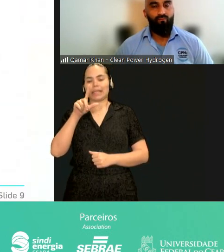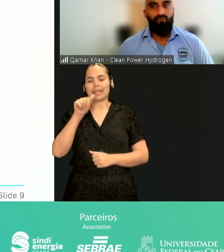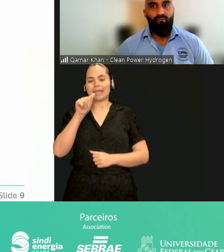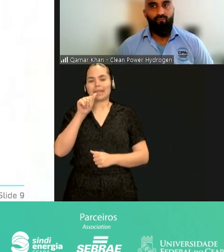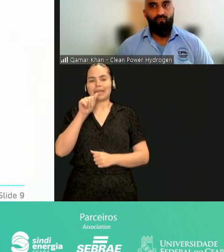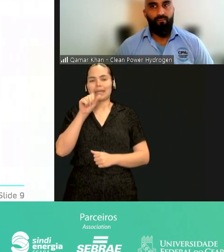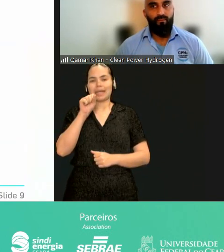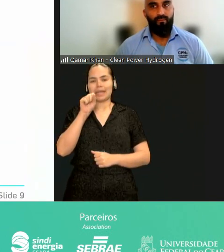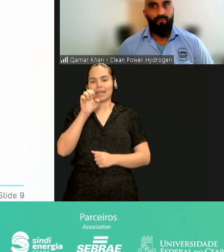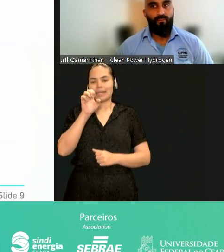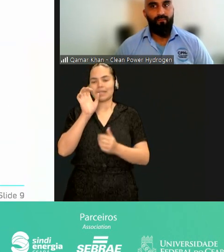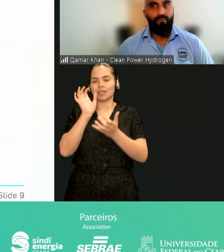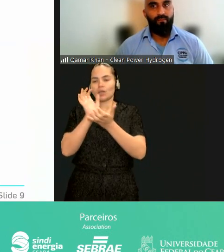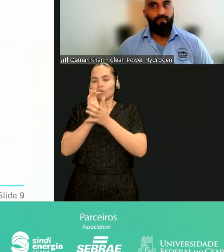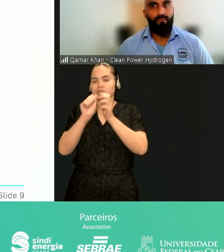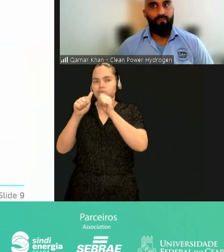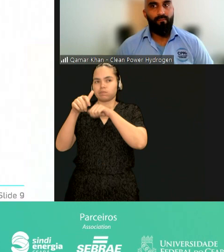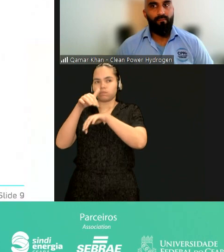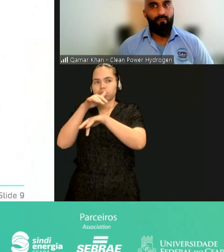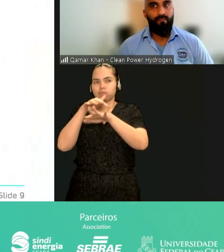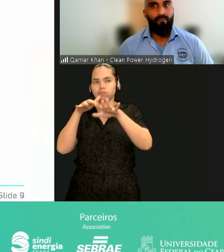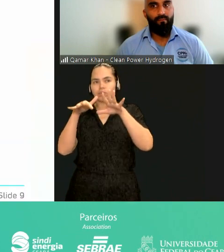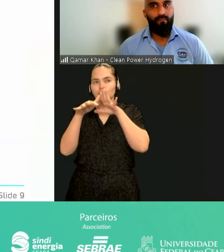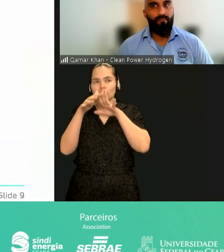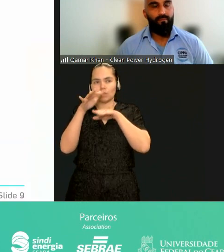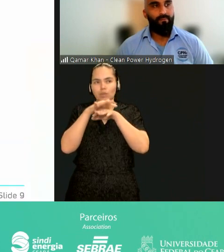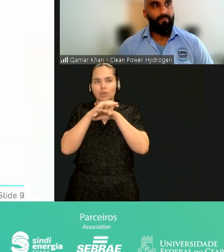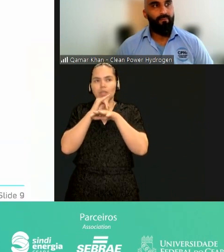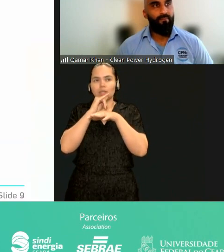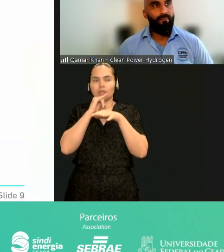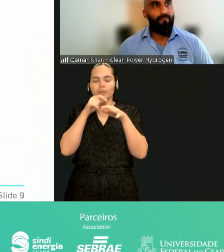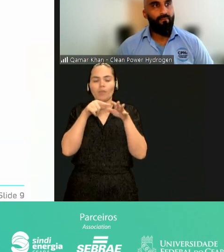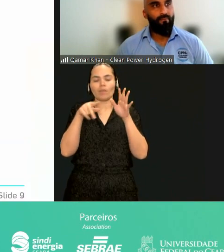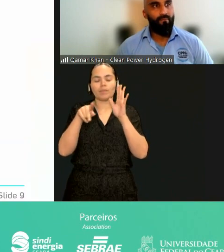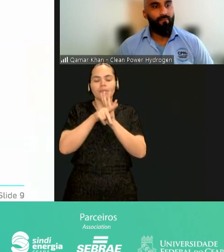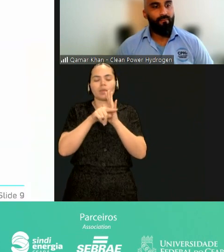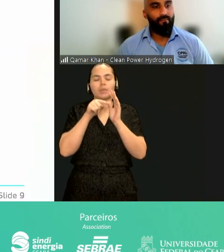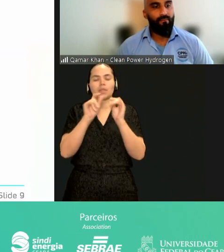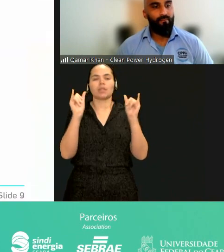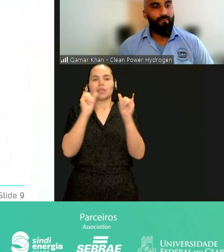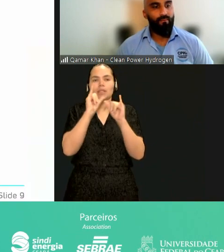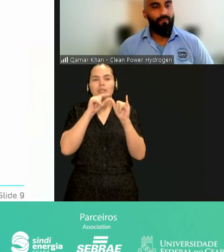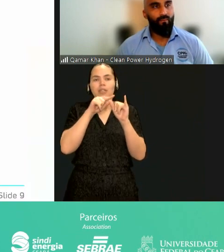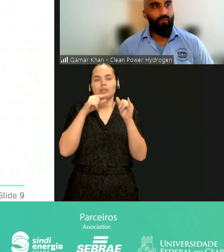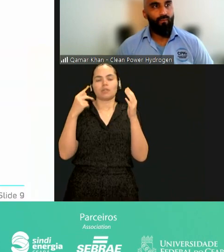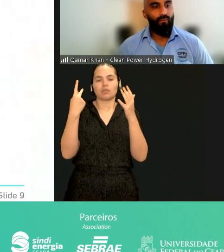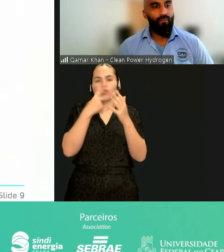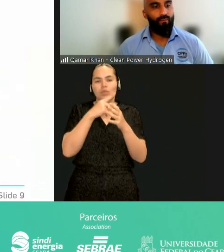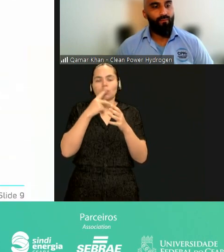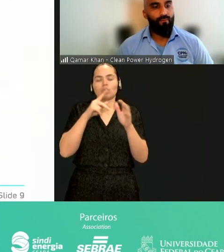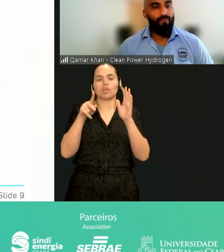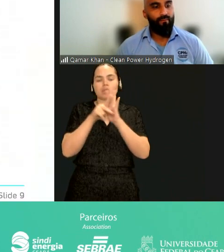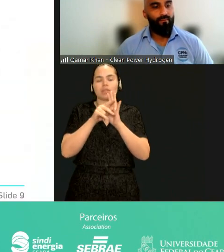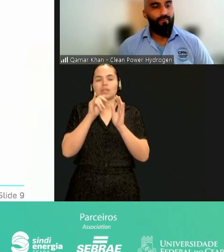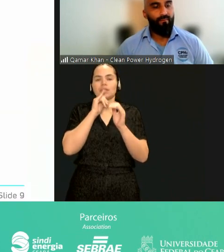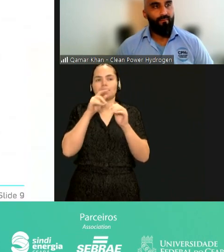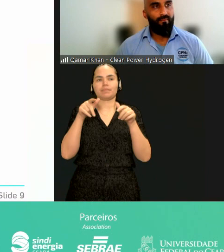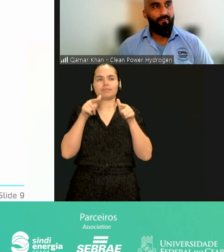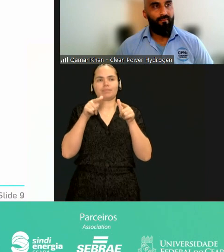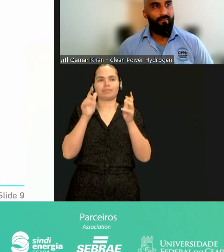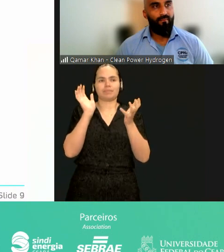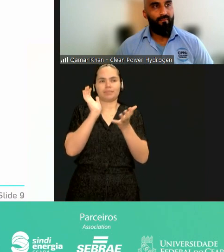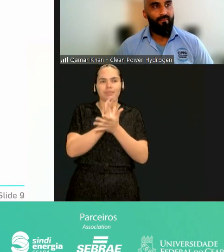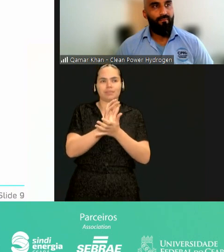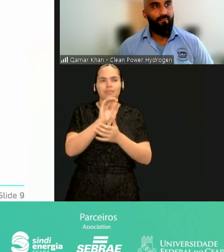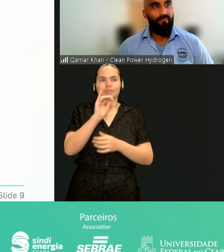renewable electricity, the stack is fed electrolyte that contains hydroxide ions dissolved in water. Water in